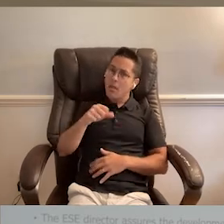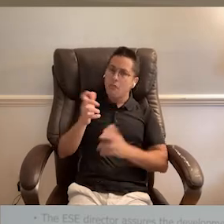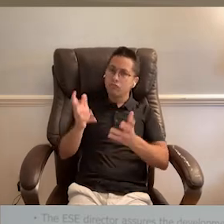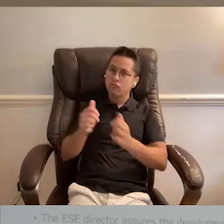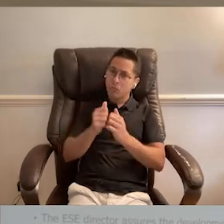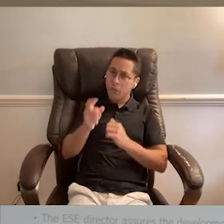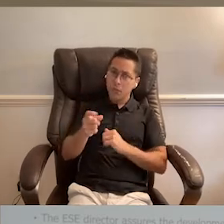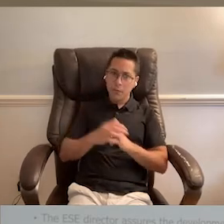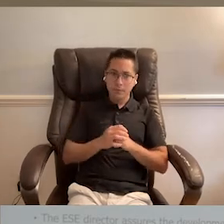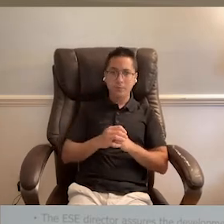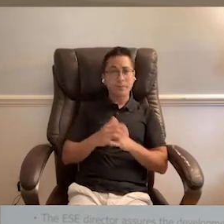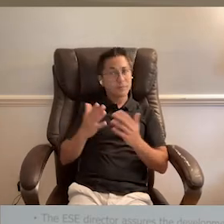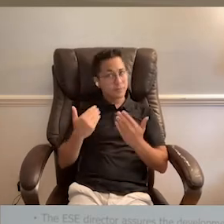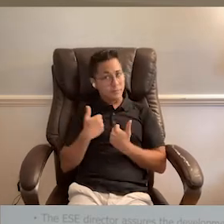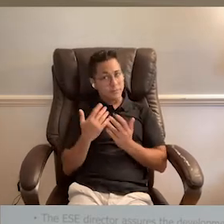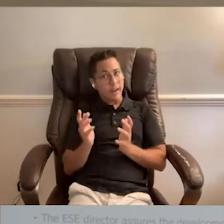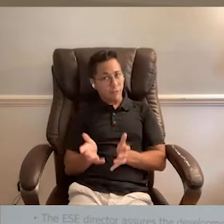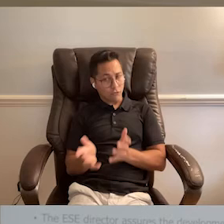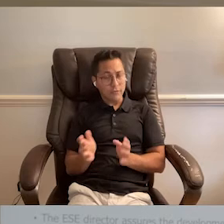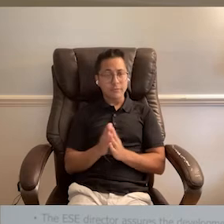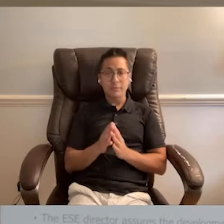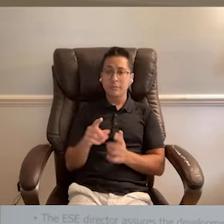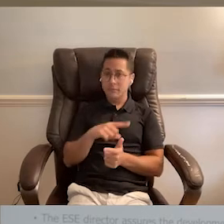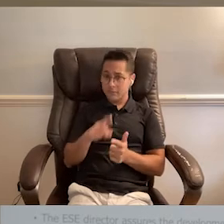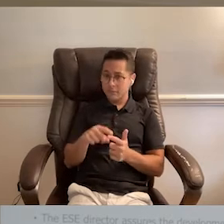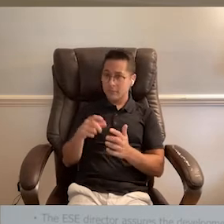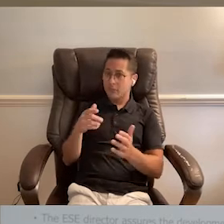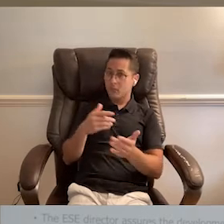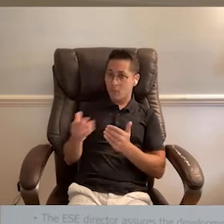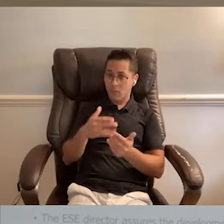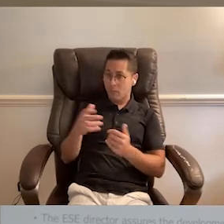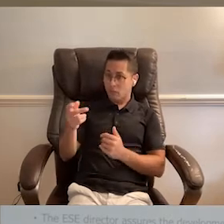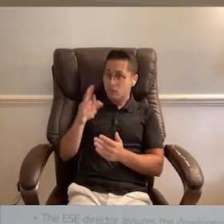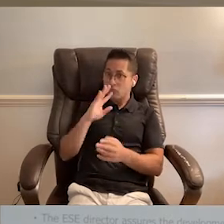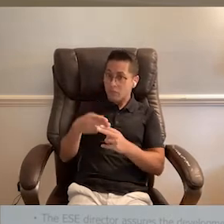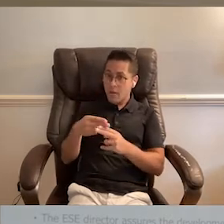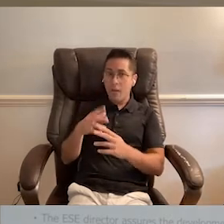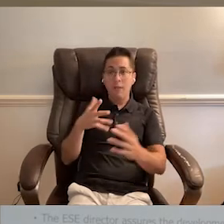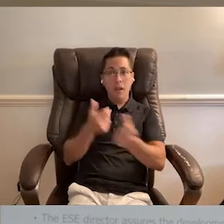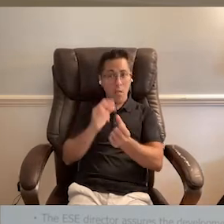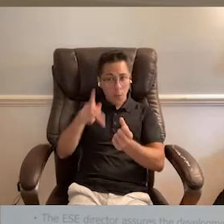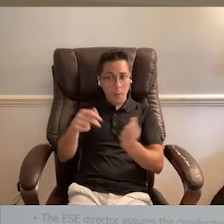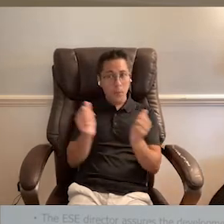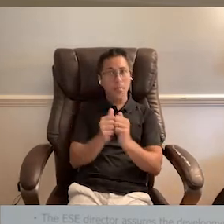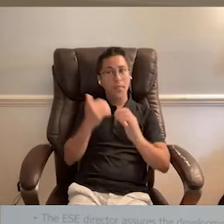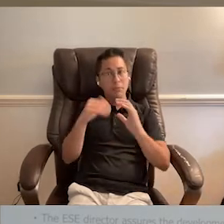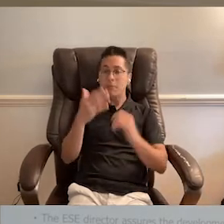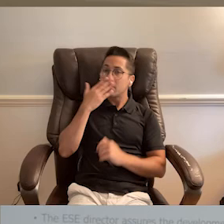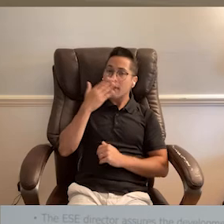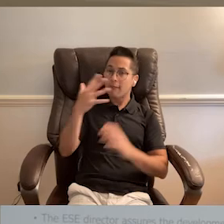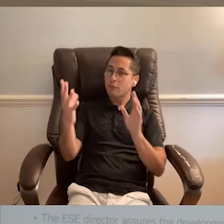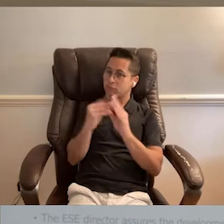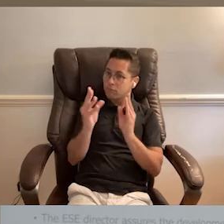a conversation, and then whatever gets talked about, follow up with an email. Thank you for meeting with me. I